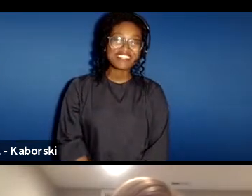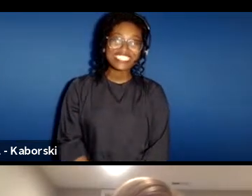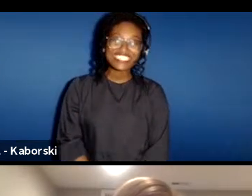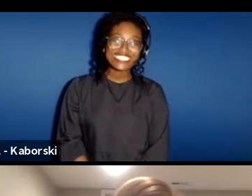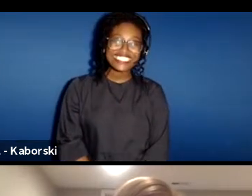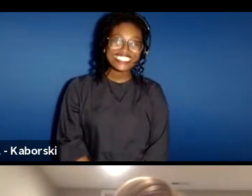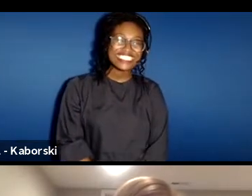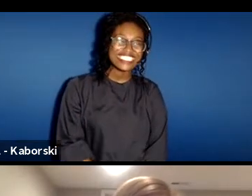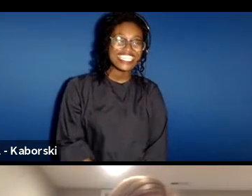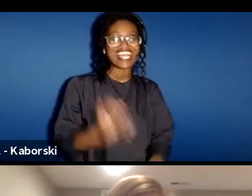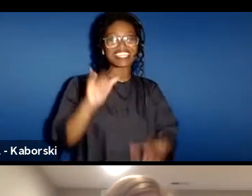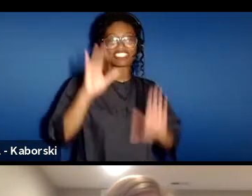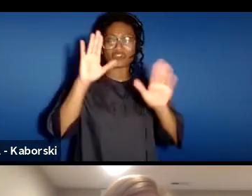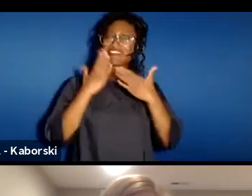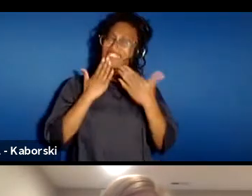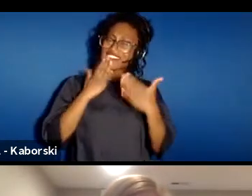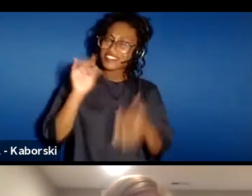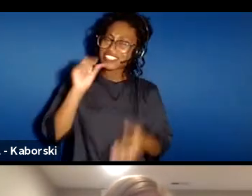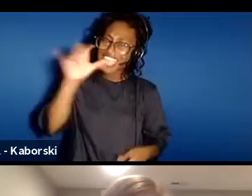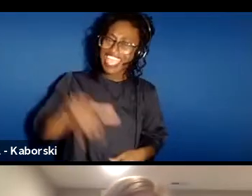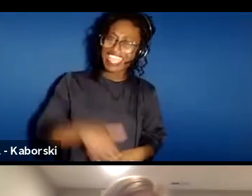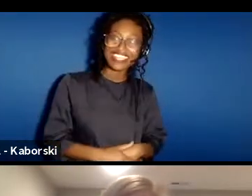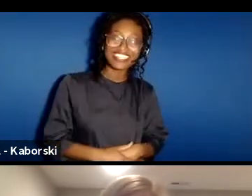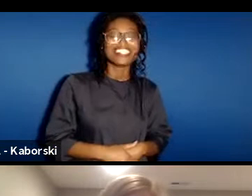That's great. Thanks for doing that, Jay.